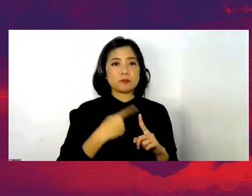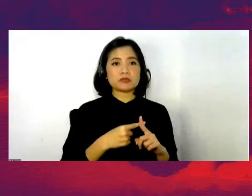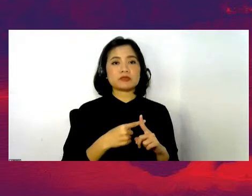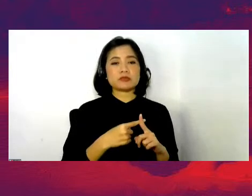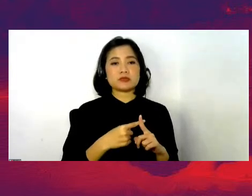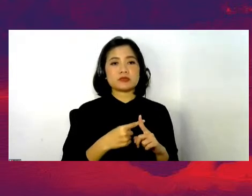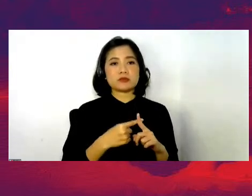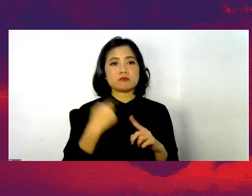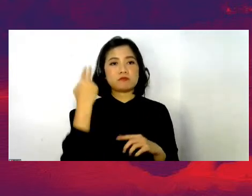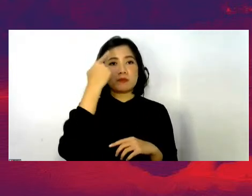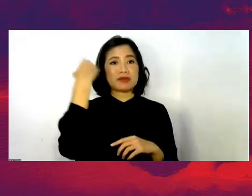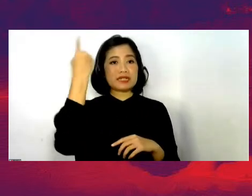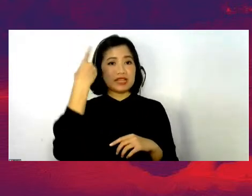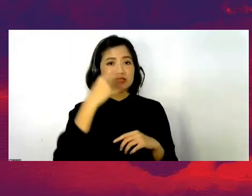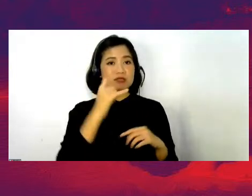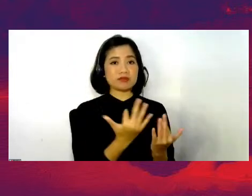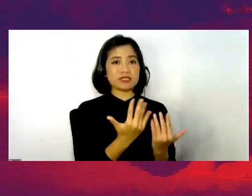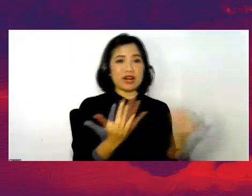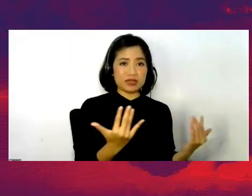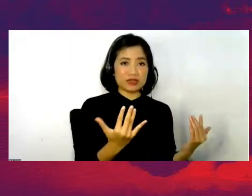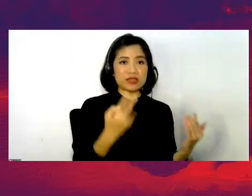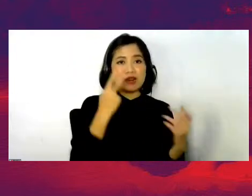multidimensional poverty measure.